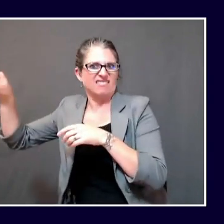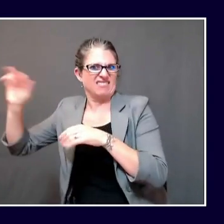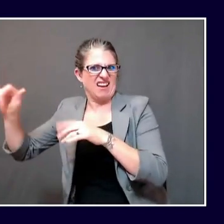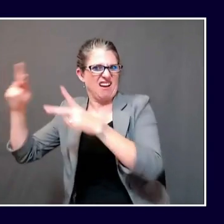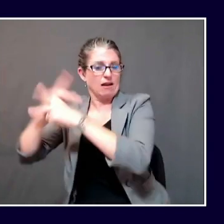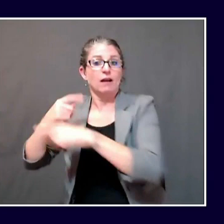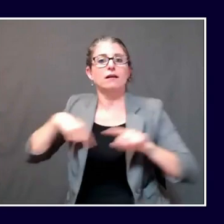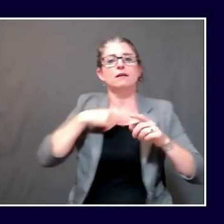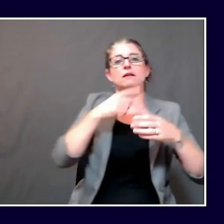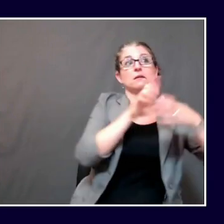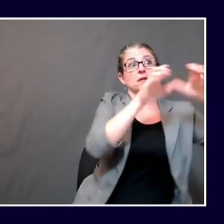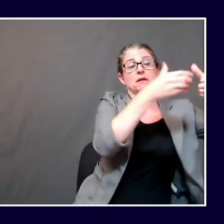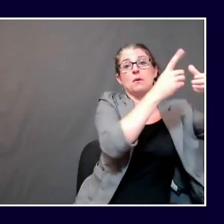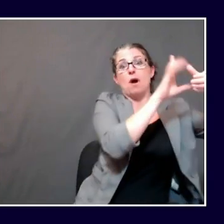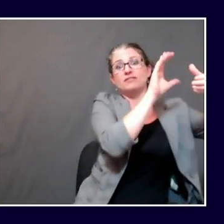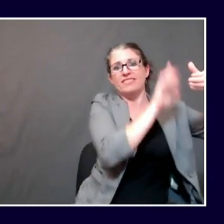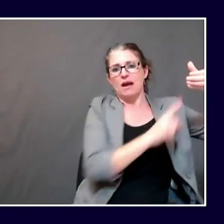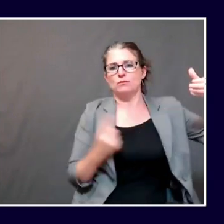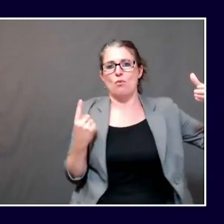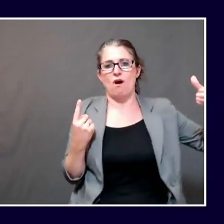have passed away and